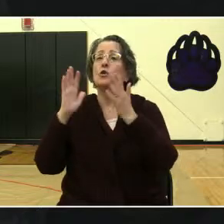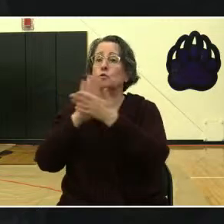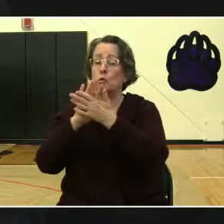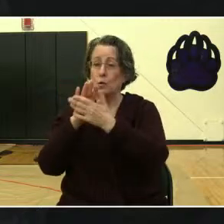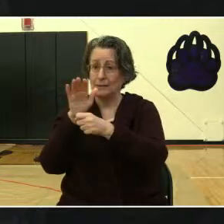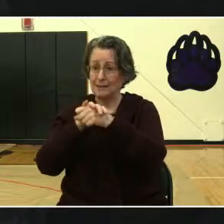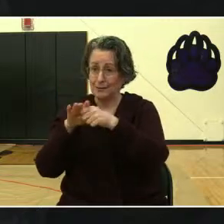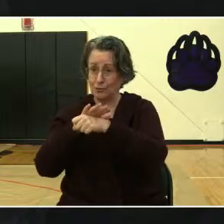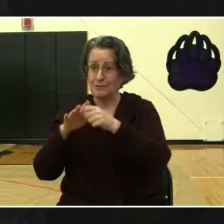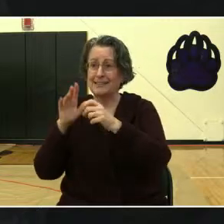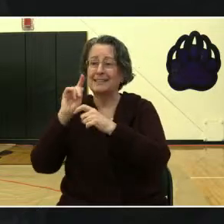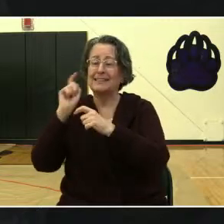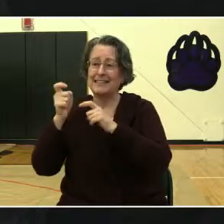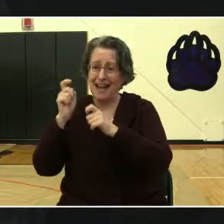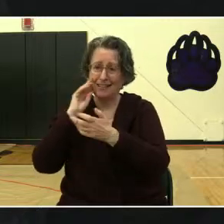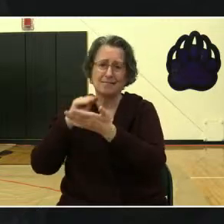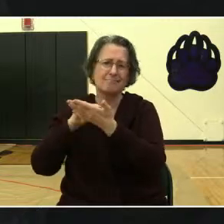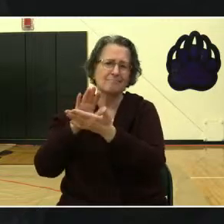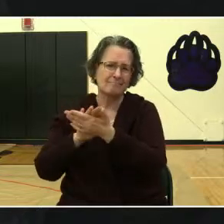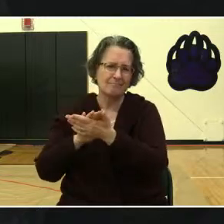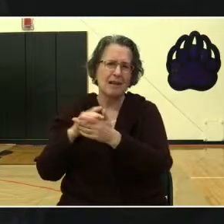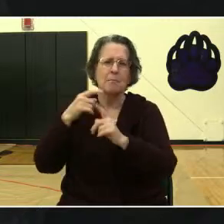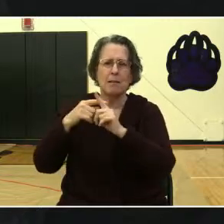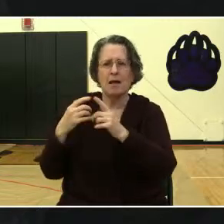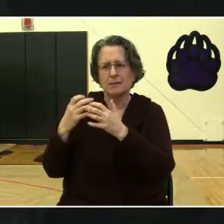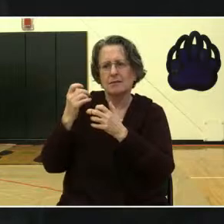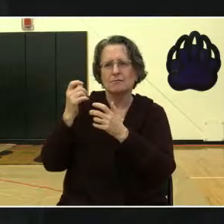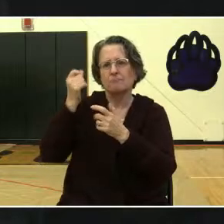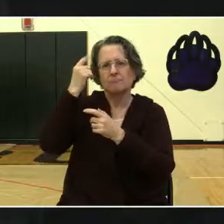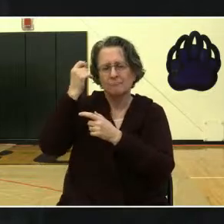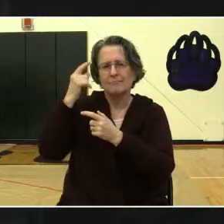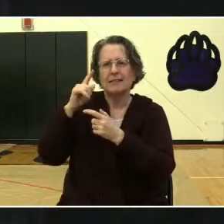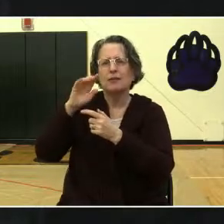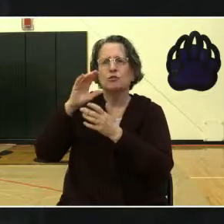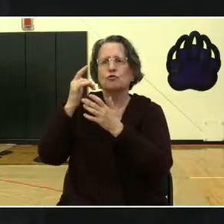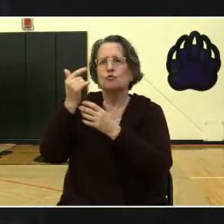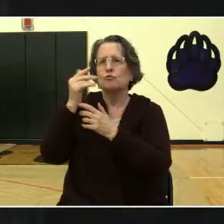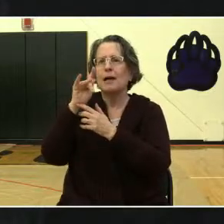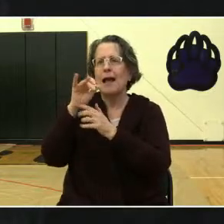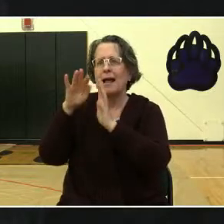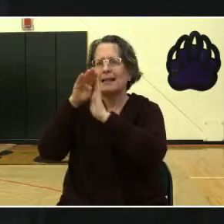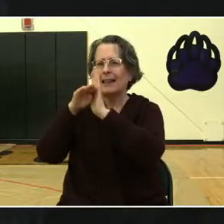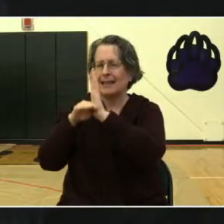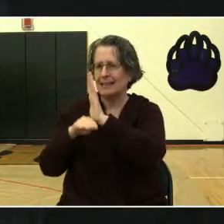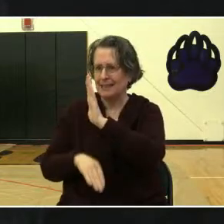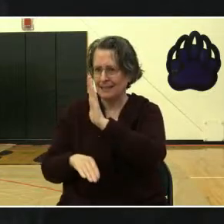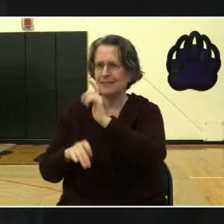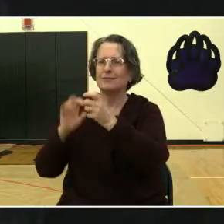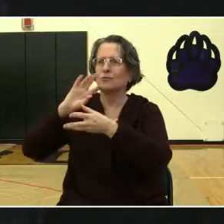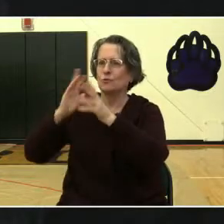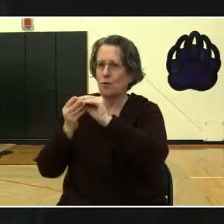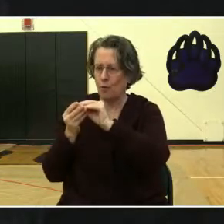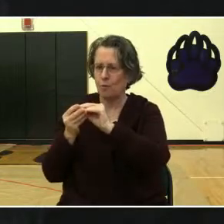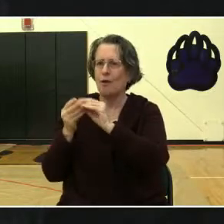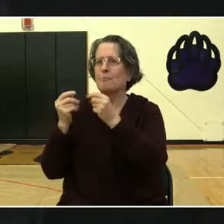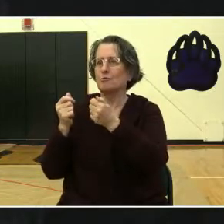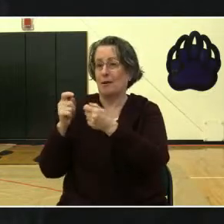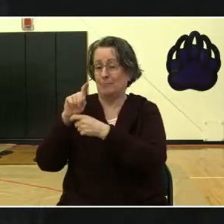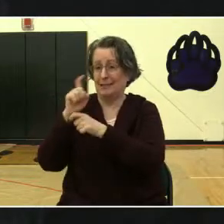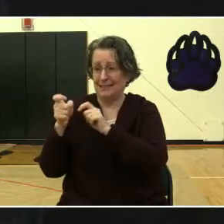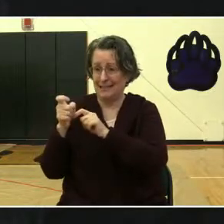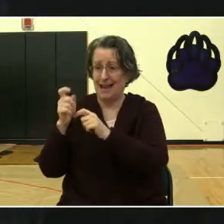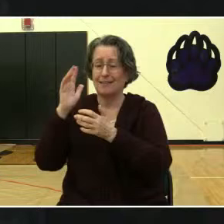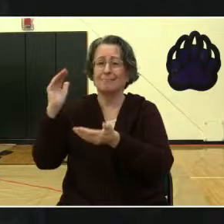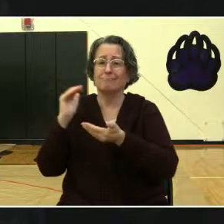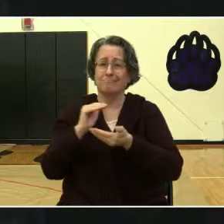as of April 1 2024 shall be due and payable in four equal installments payable to the town Treasurer until overdue then to the collector